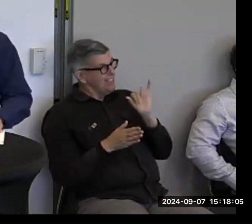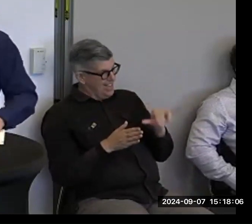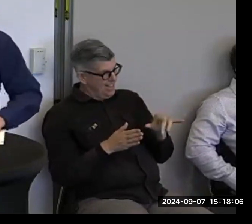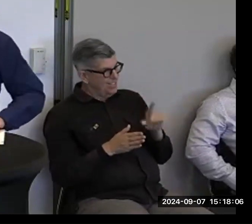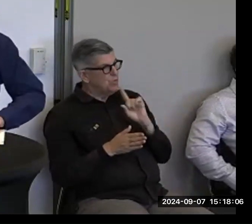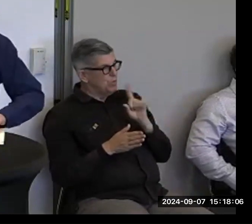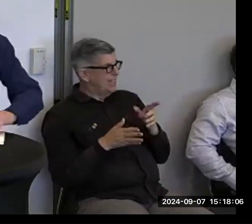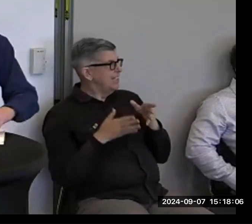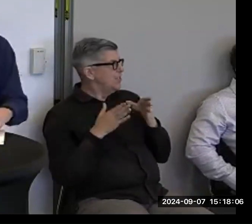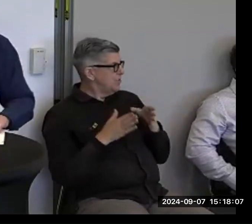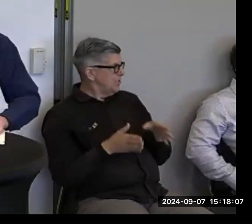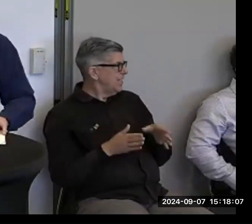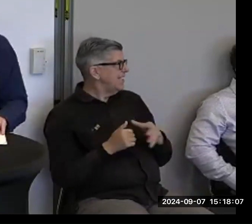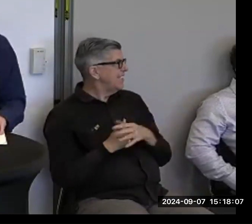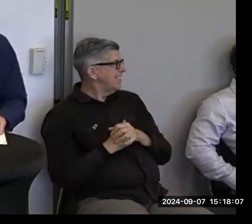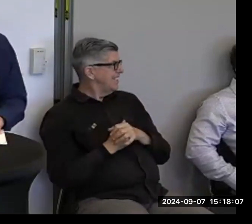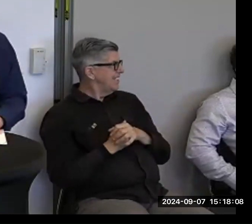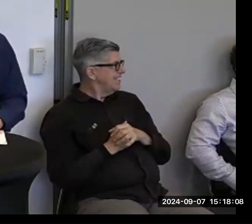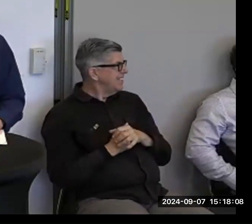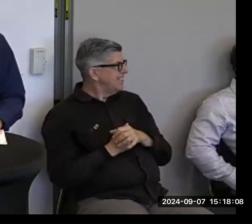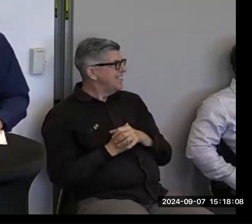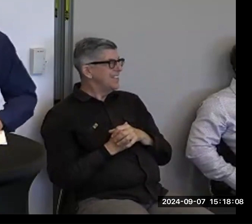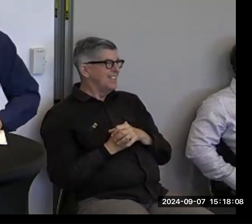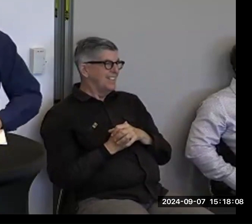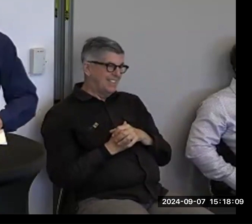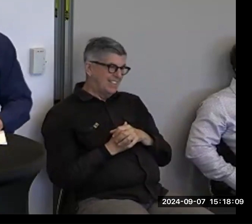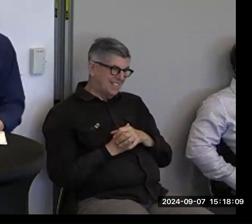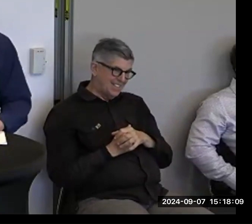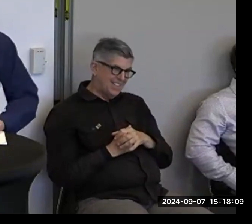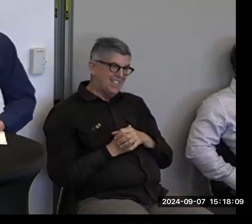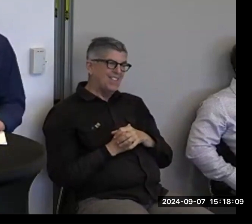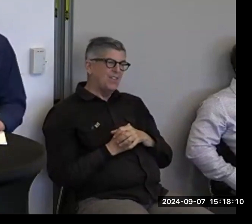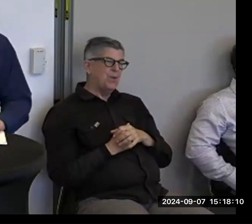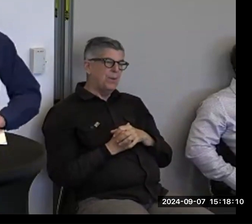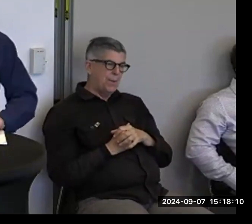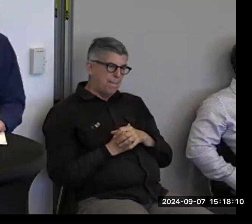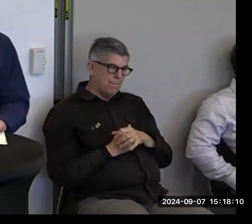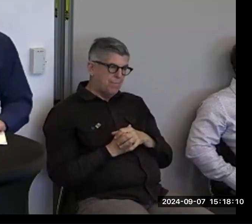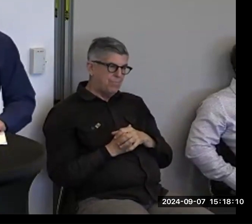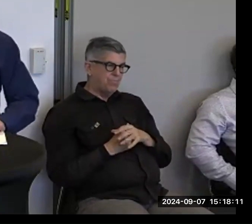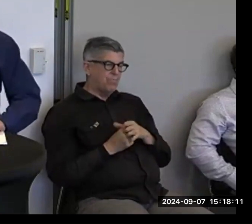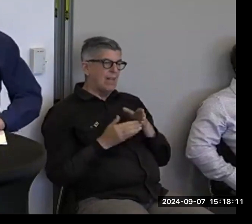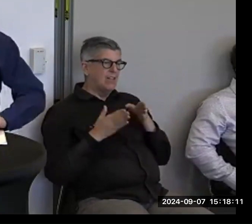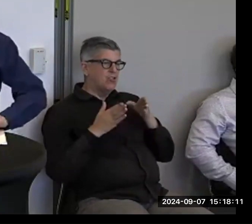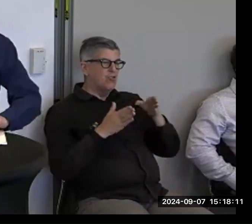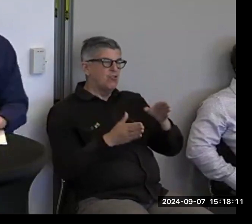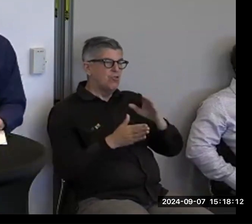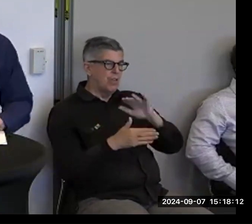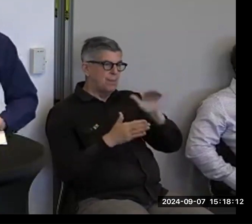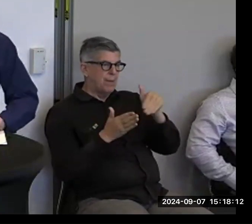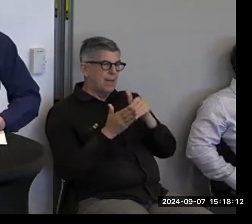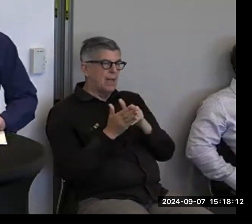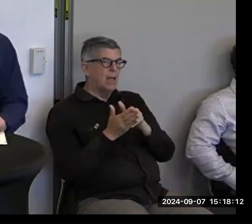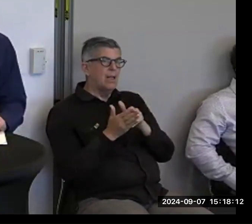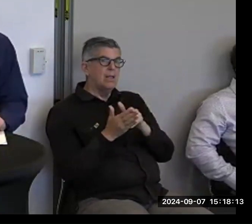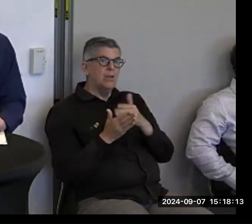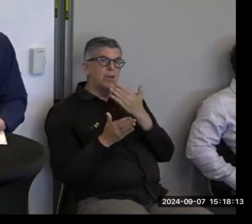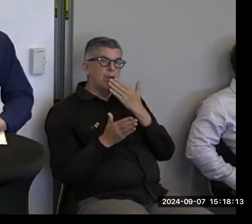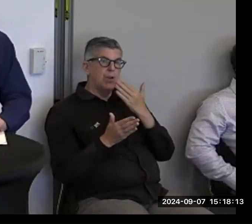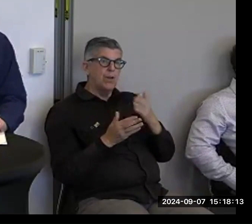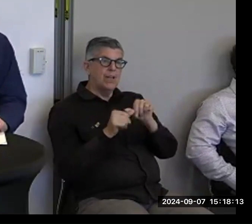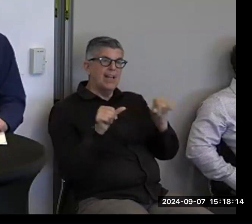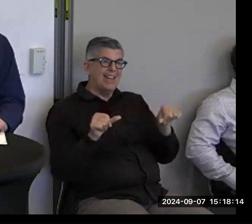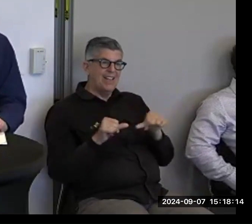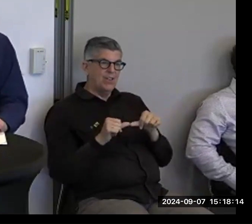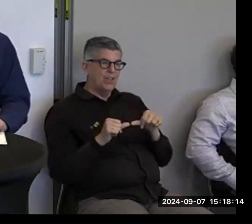street. And it runs between a really good area here, right